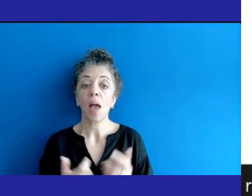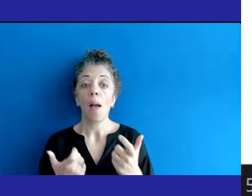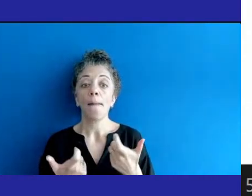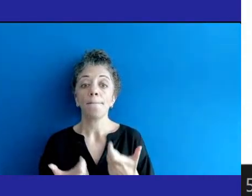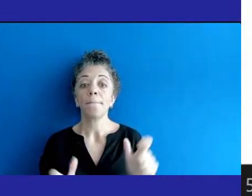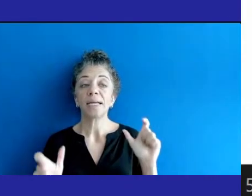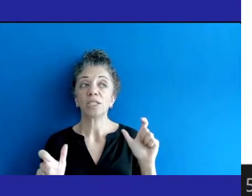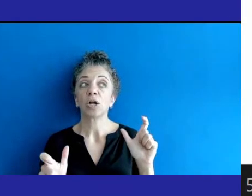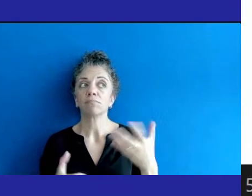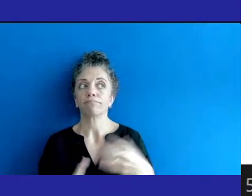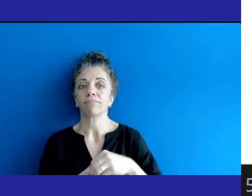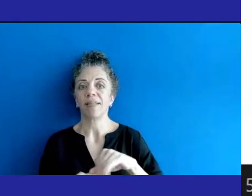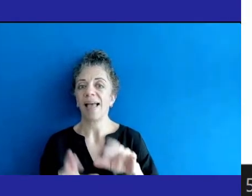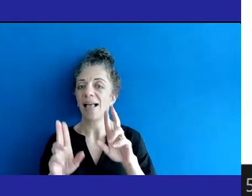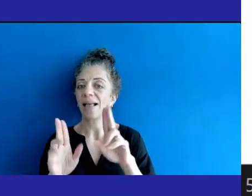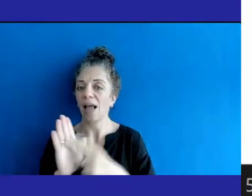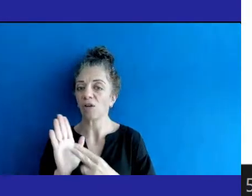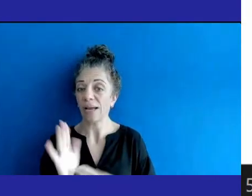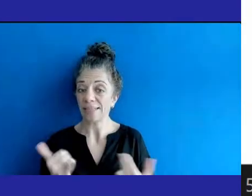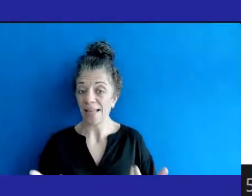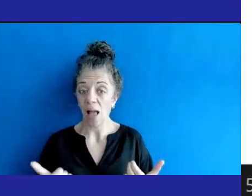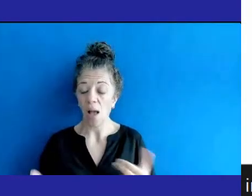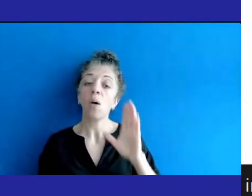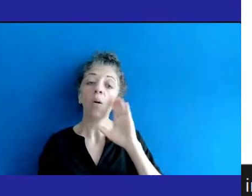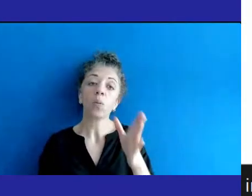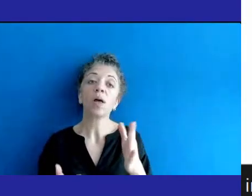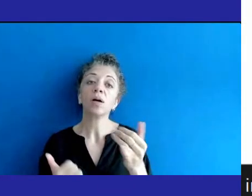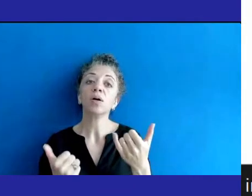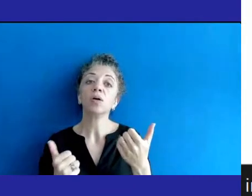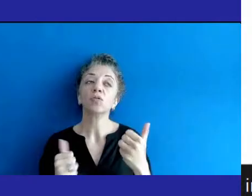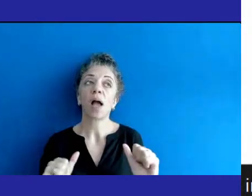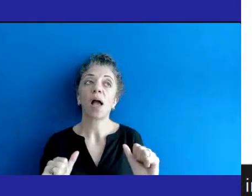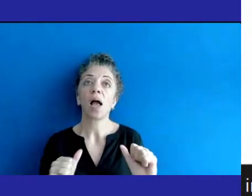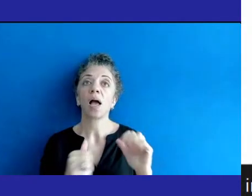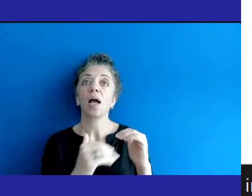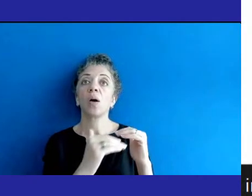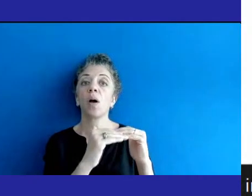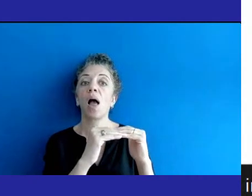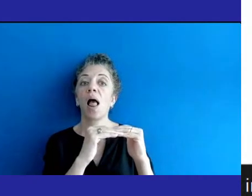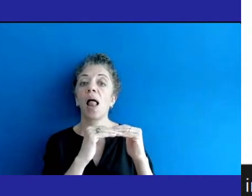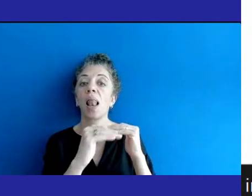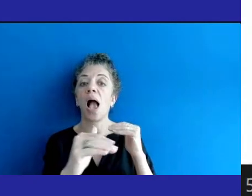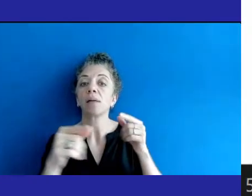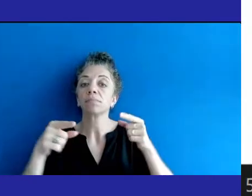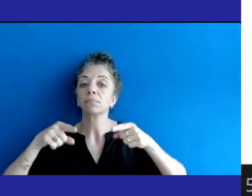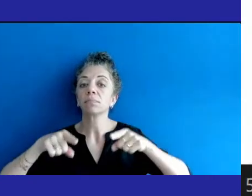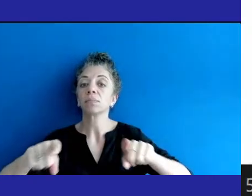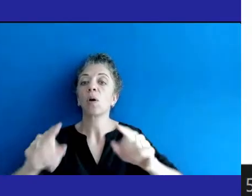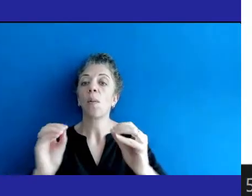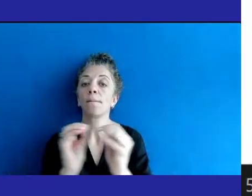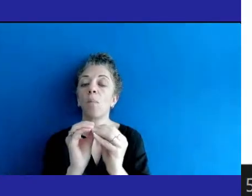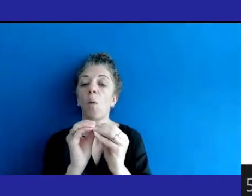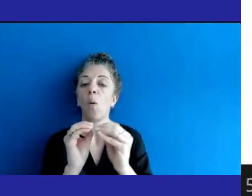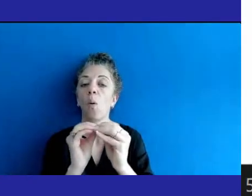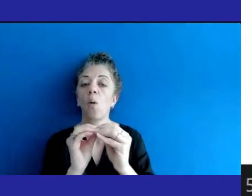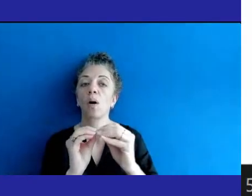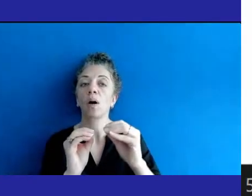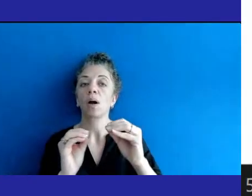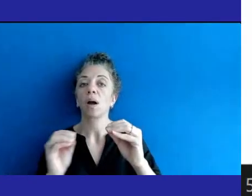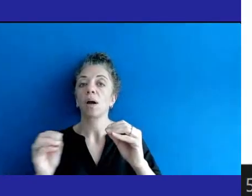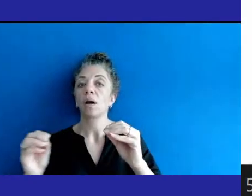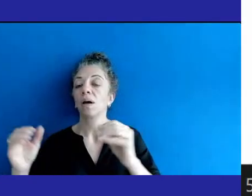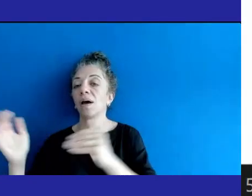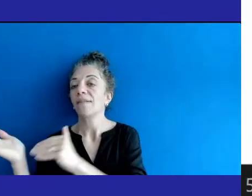is aligning the incentives of our faculty practice plans more directly with health and hospitals. This contract has